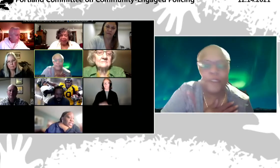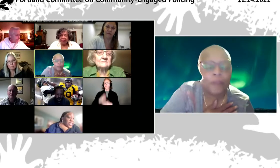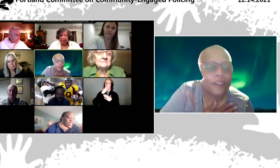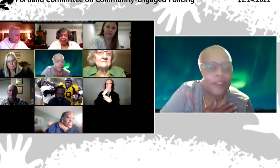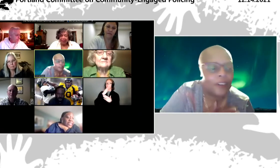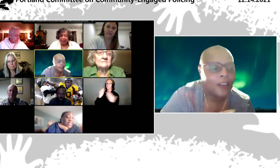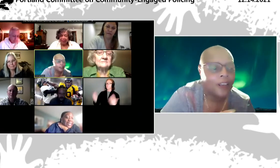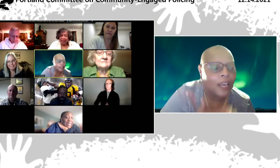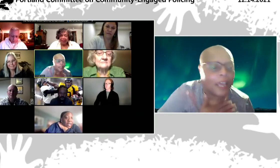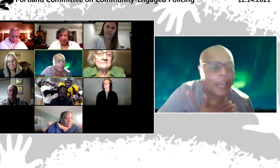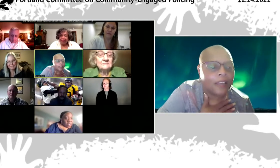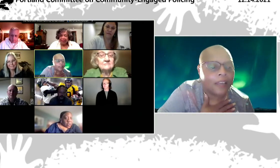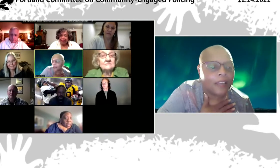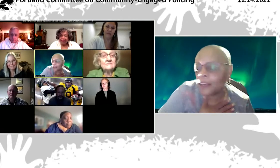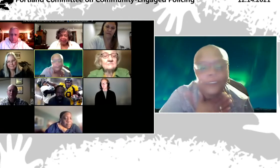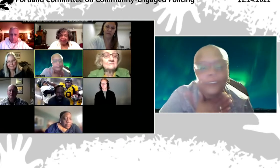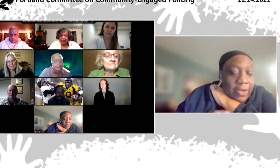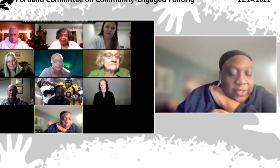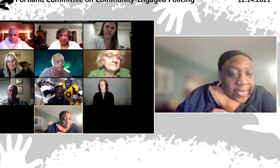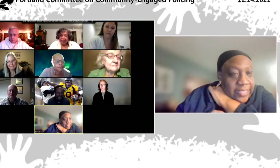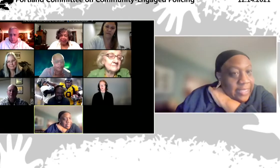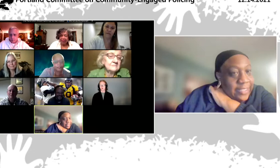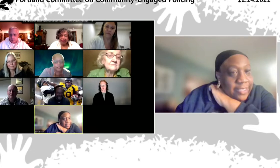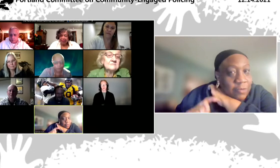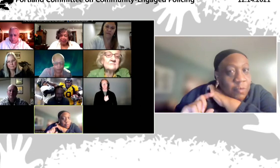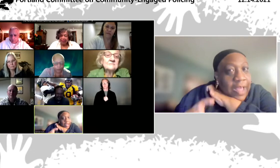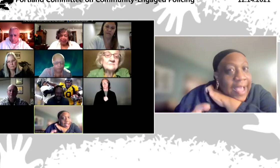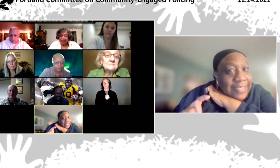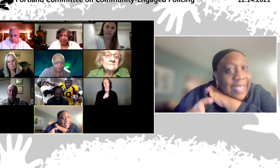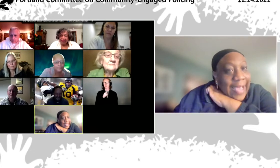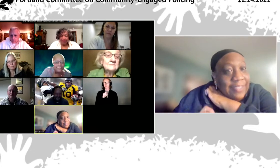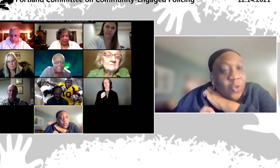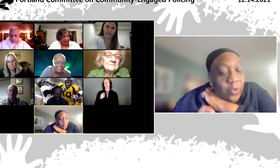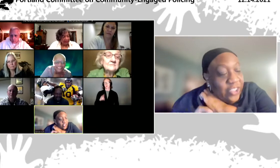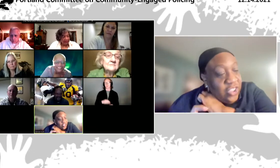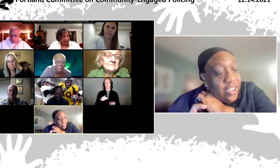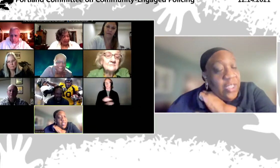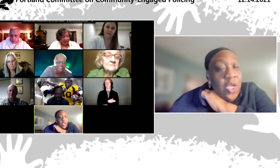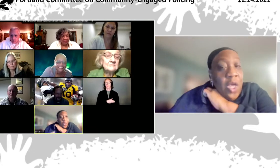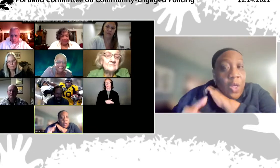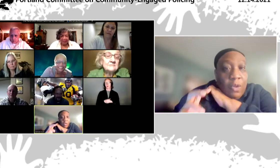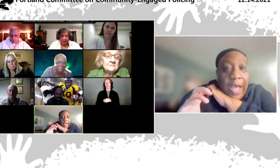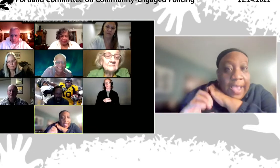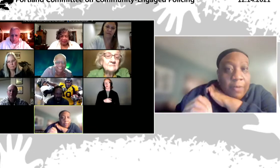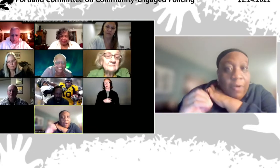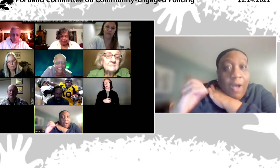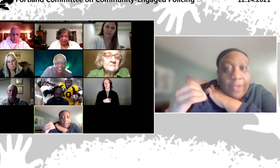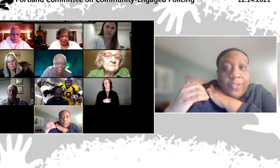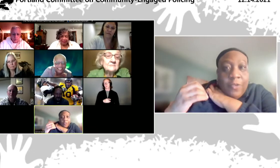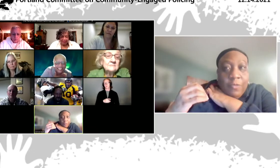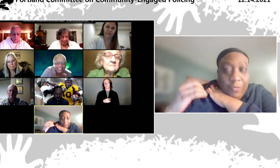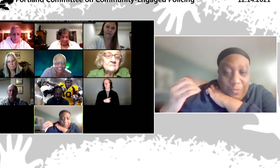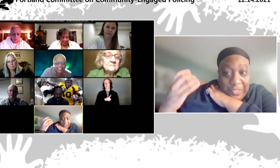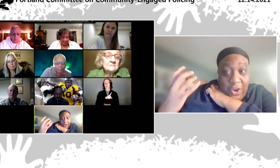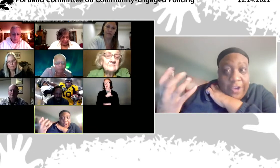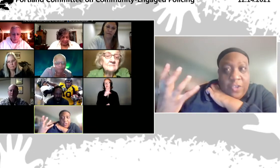very much. And I also, before, I'm sorry, Celeste, because as he asked the question, I